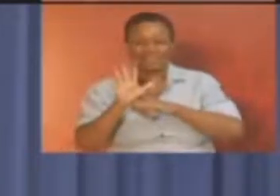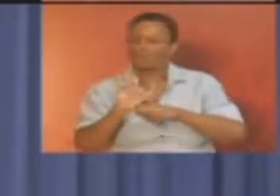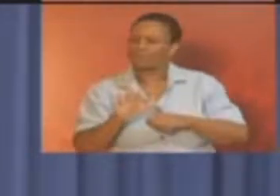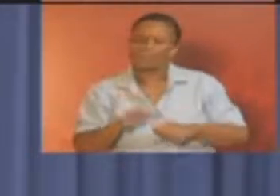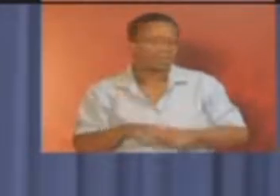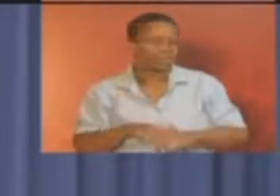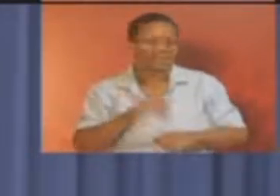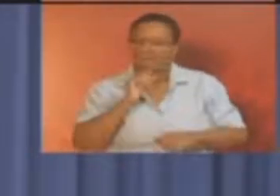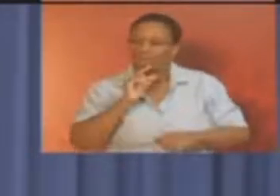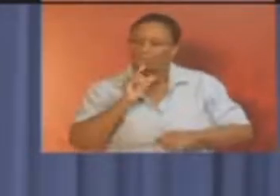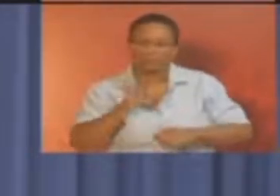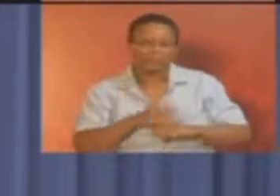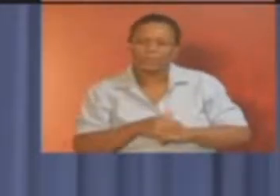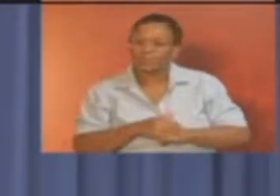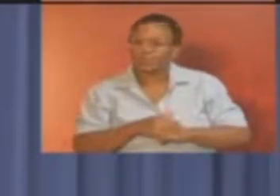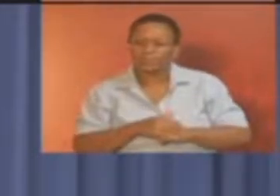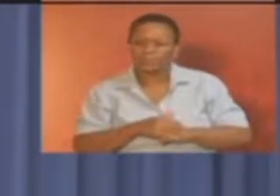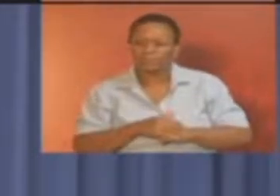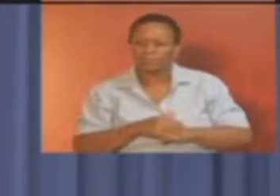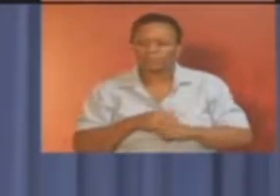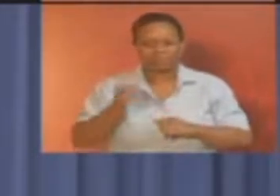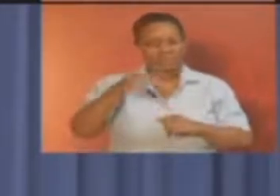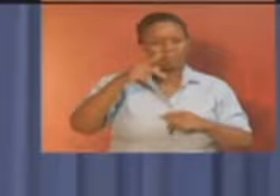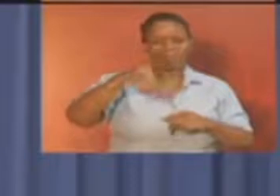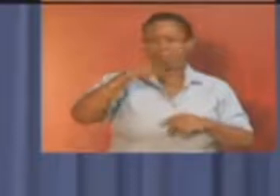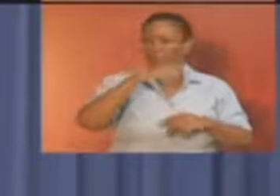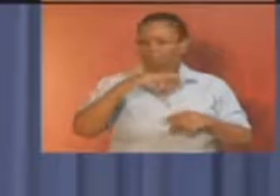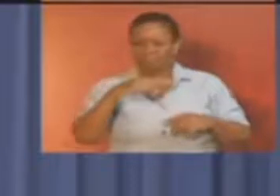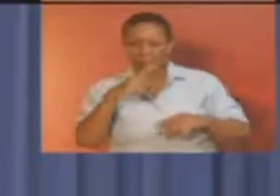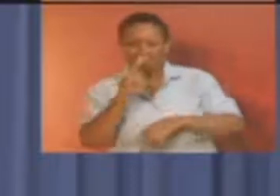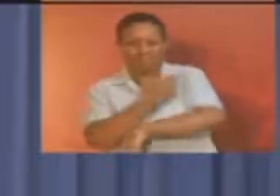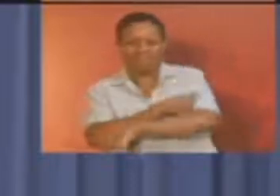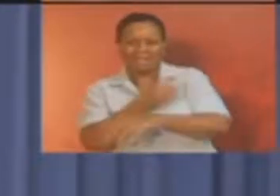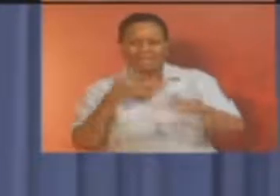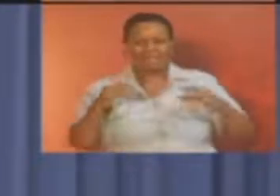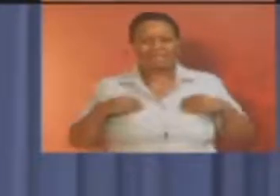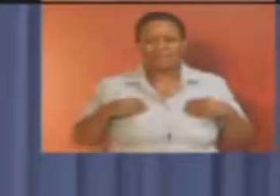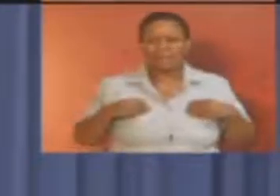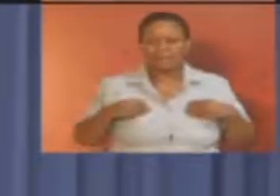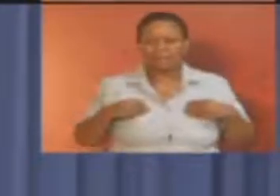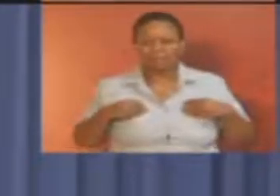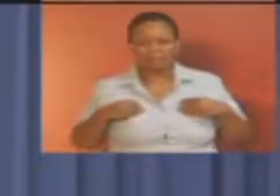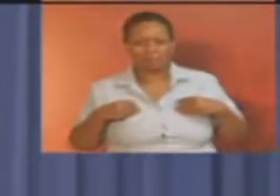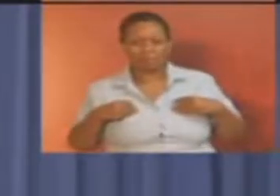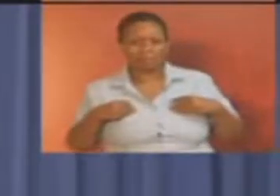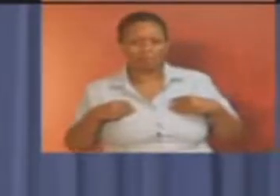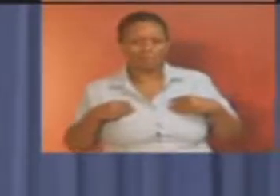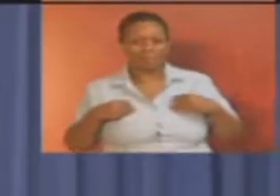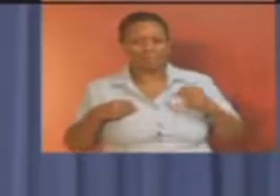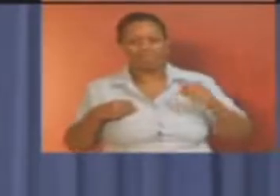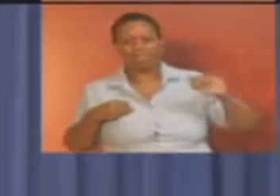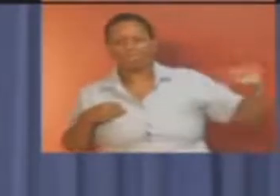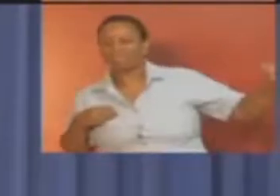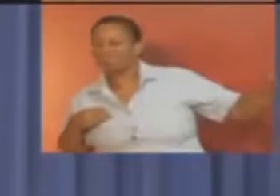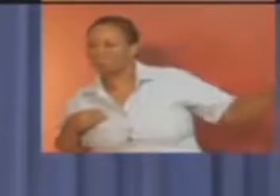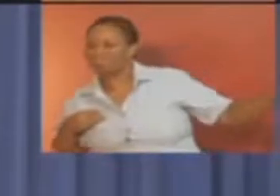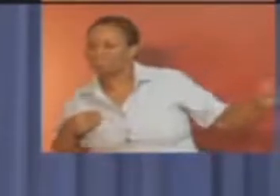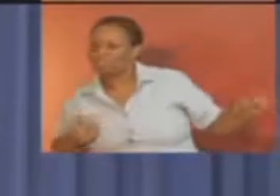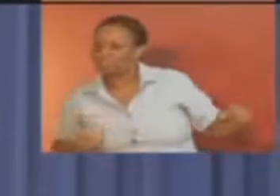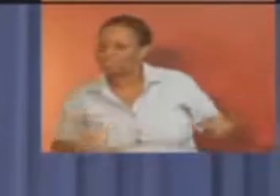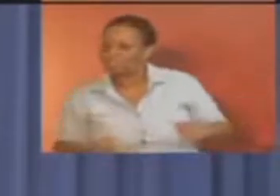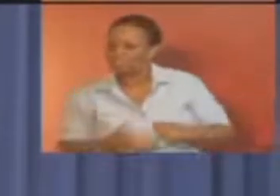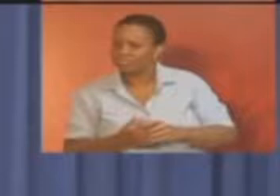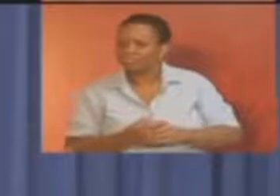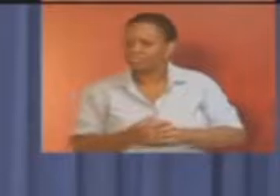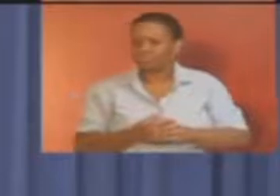not available to us. And therefore they believe that some of the old talk they were hearing, that if the government did the right